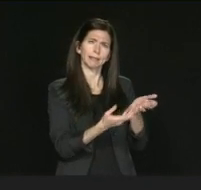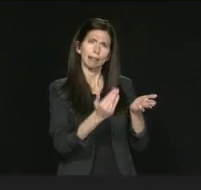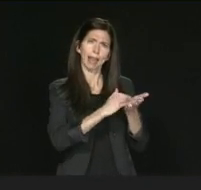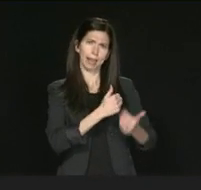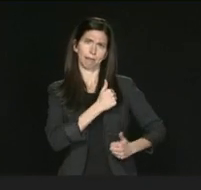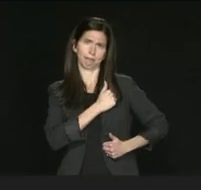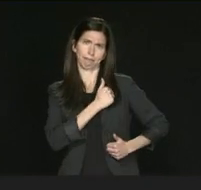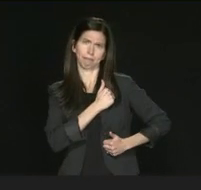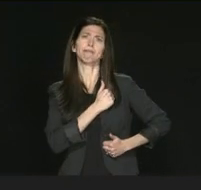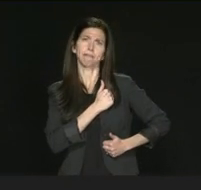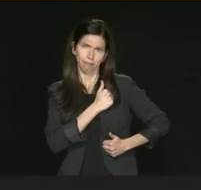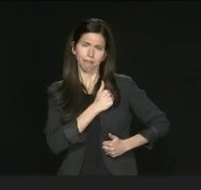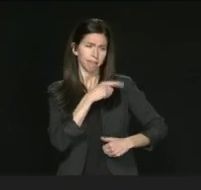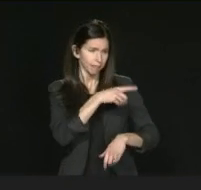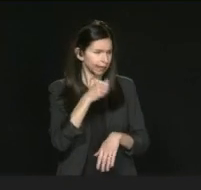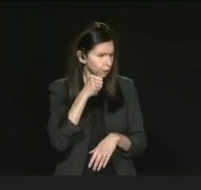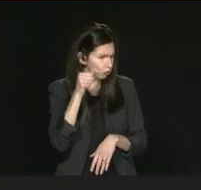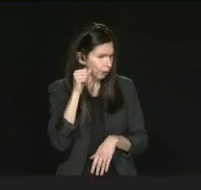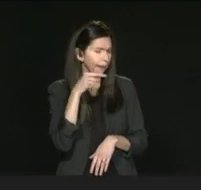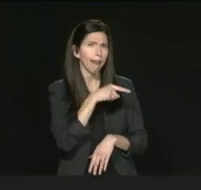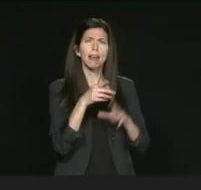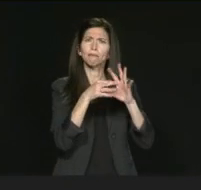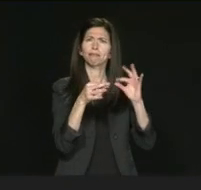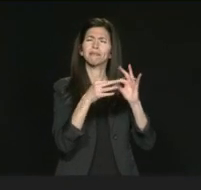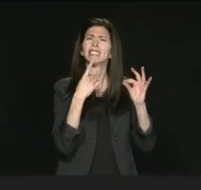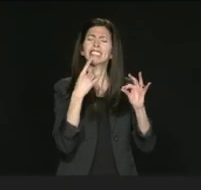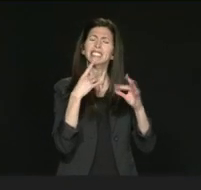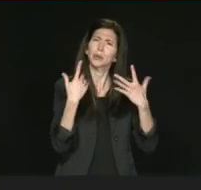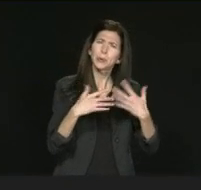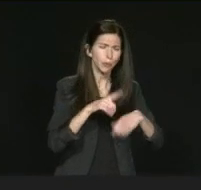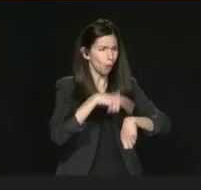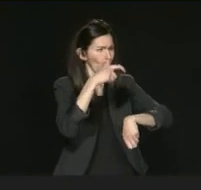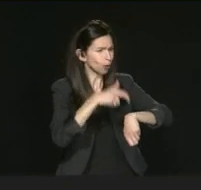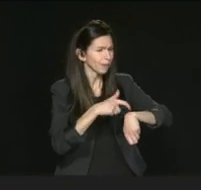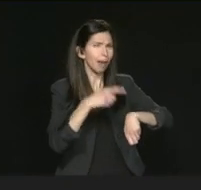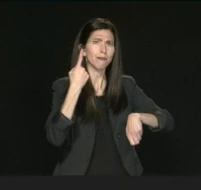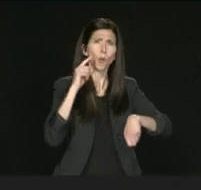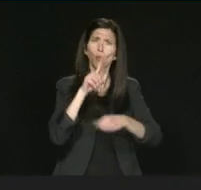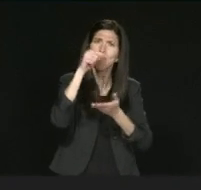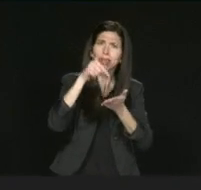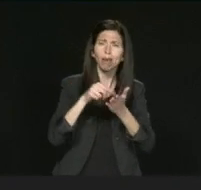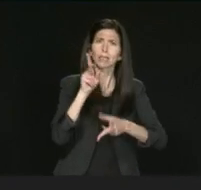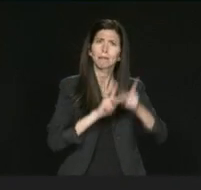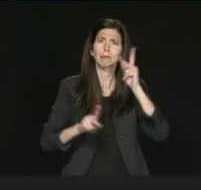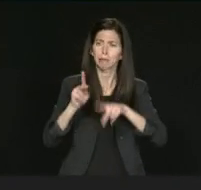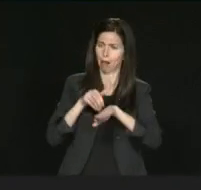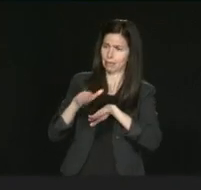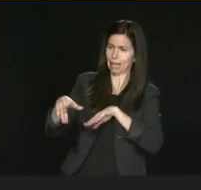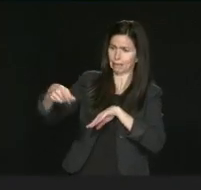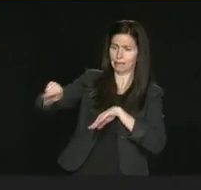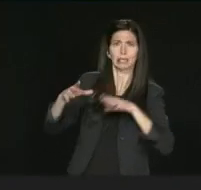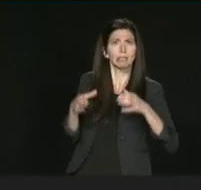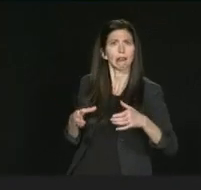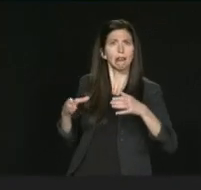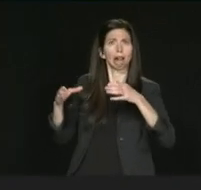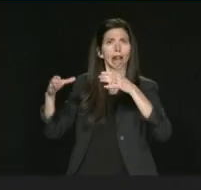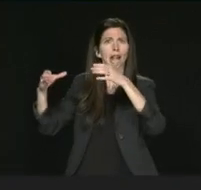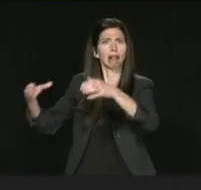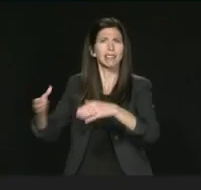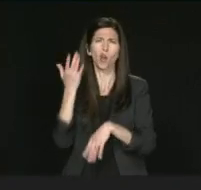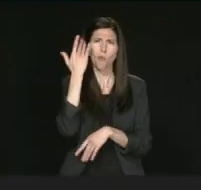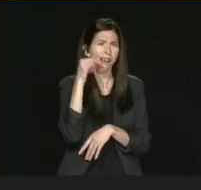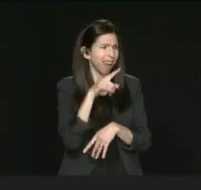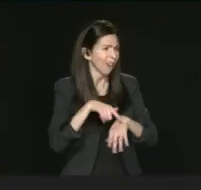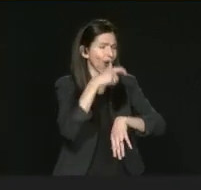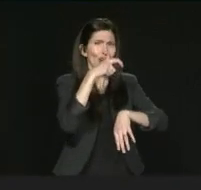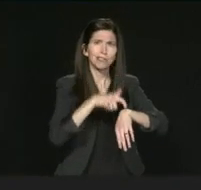taking too long. Why is it taking so long to deploy 1,000 troops that they asked for 2 weeks ago? Answer. Thank you for the